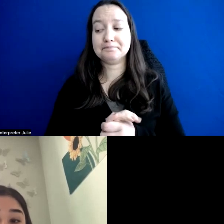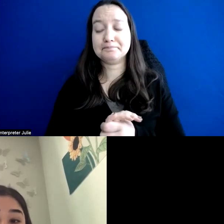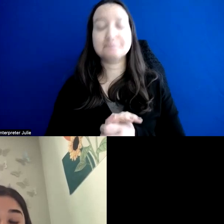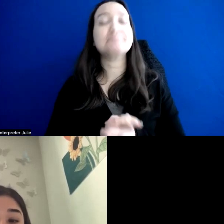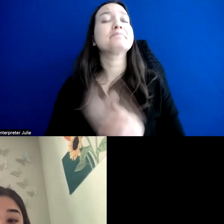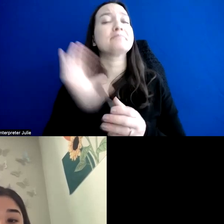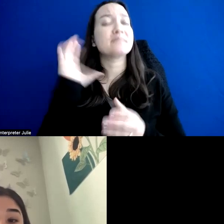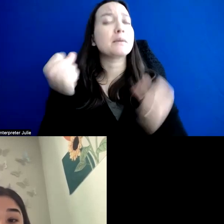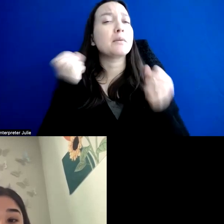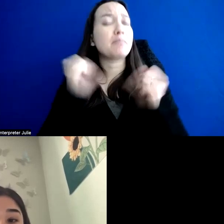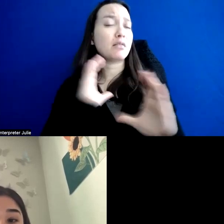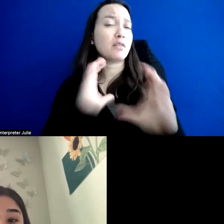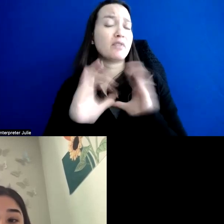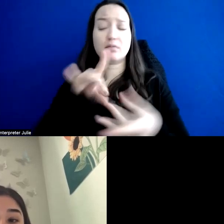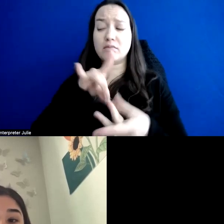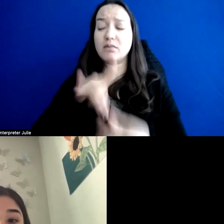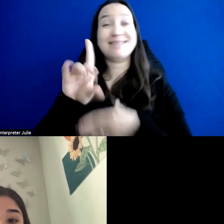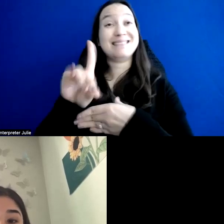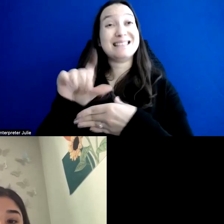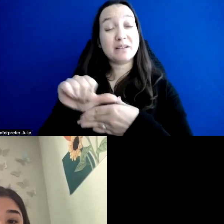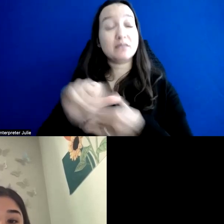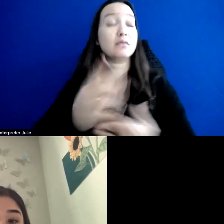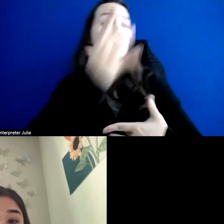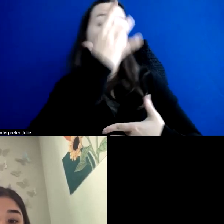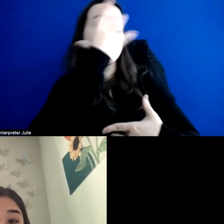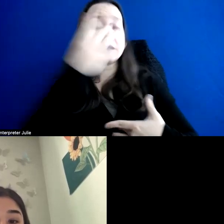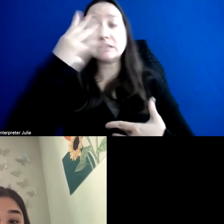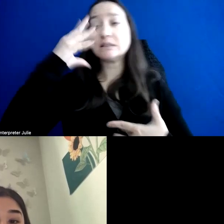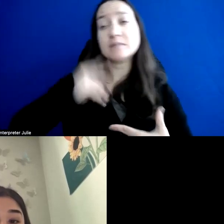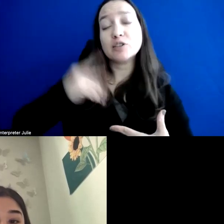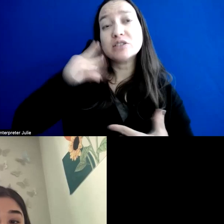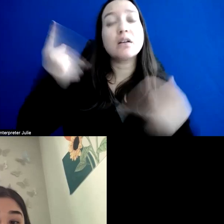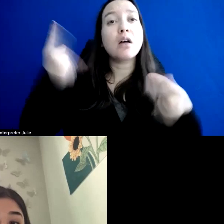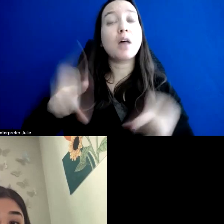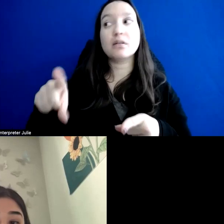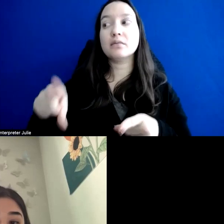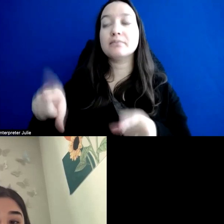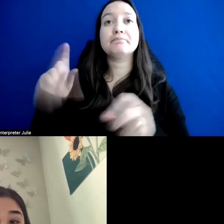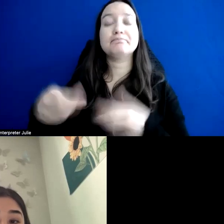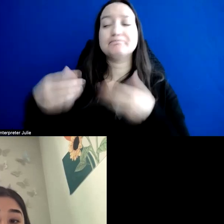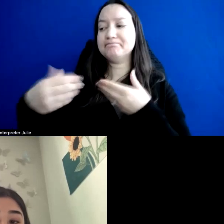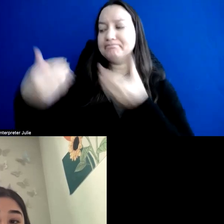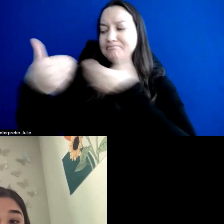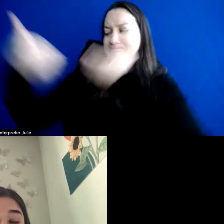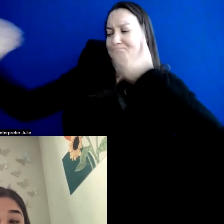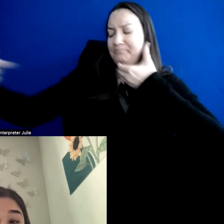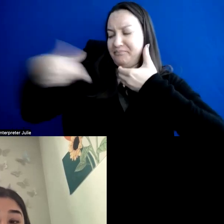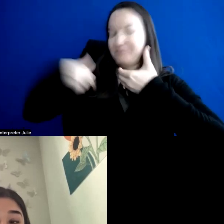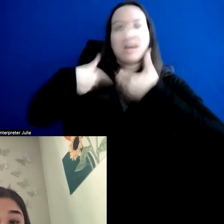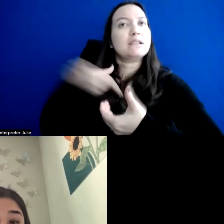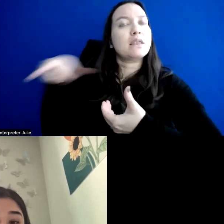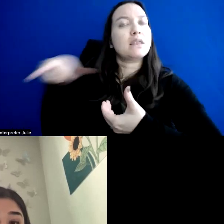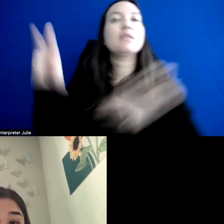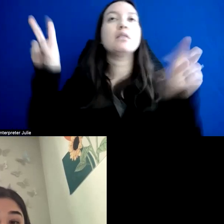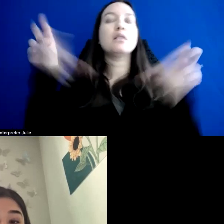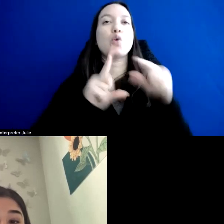many conversations regarding disability, illness, and other experiences that results in the othering of individuals, the term normalization